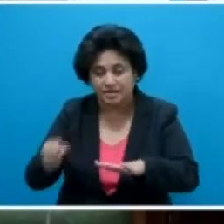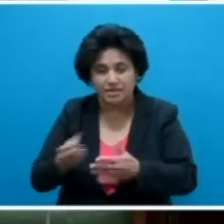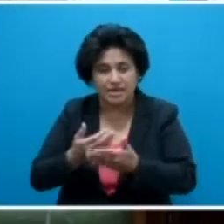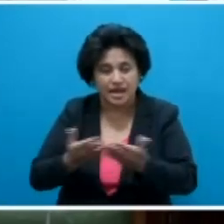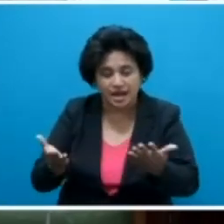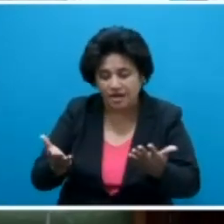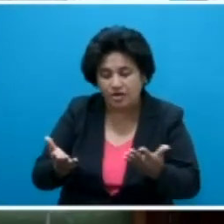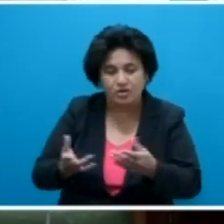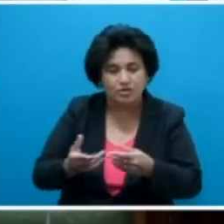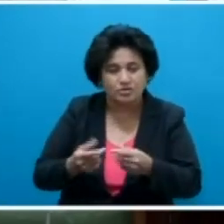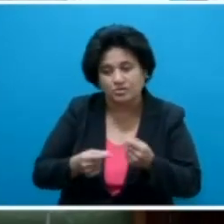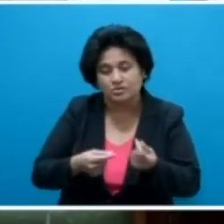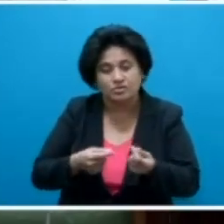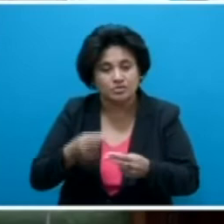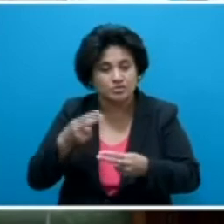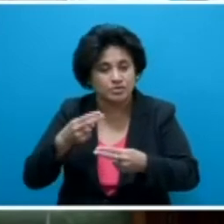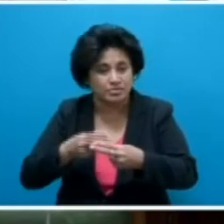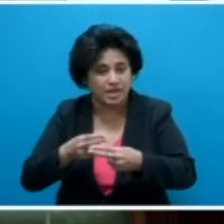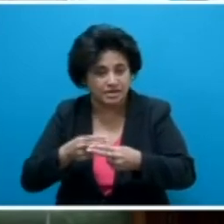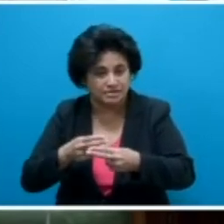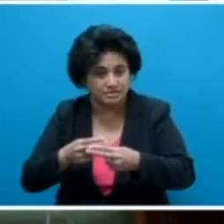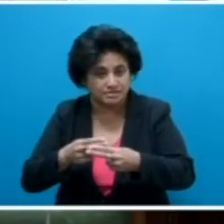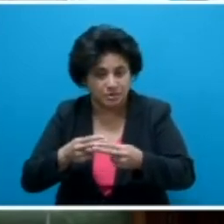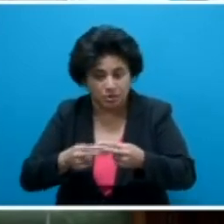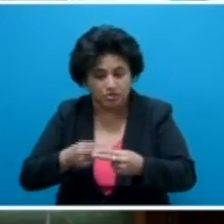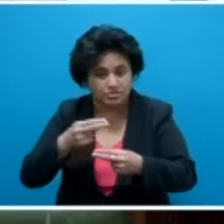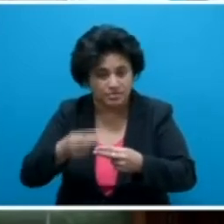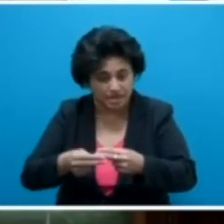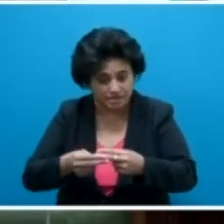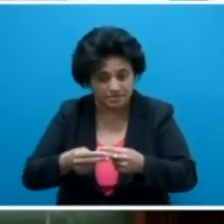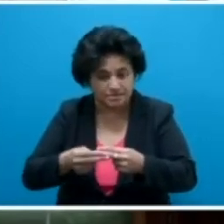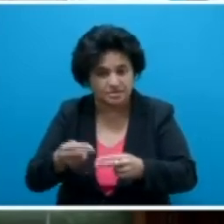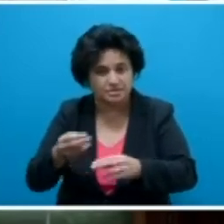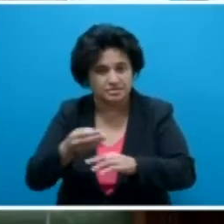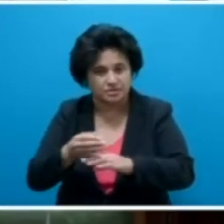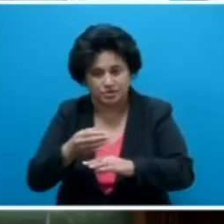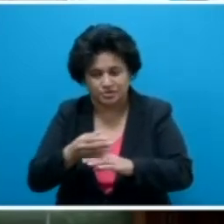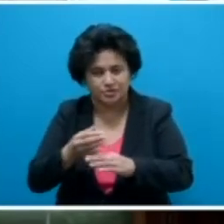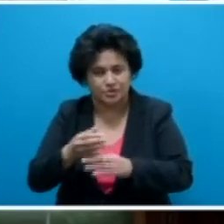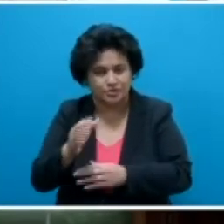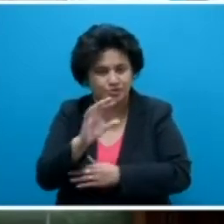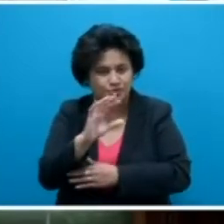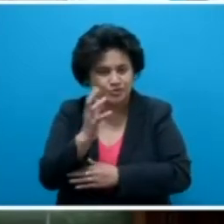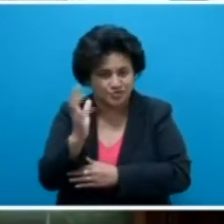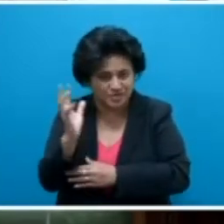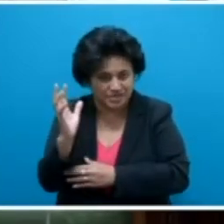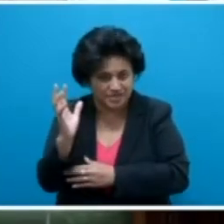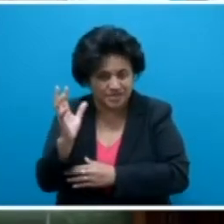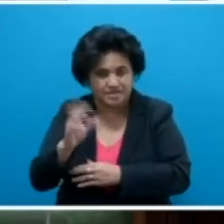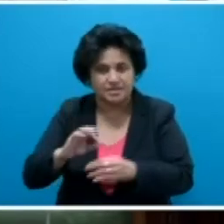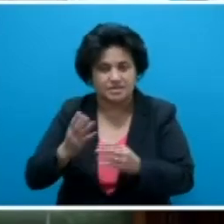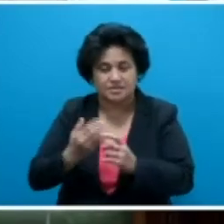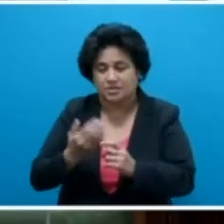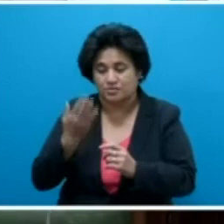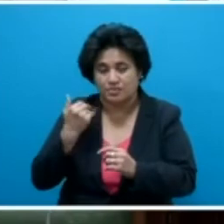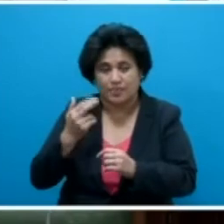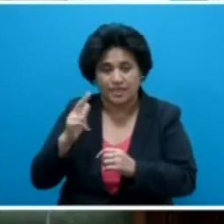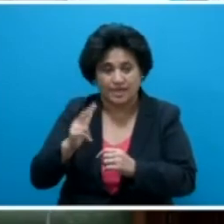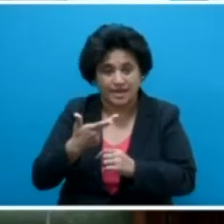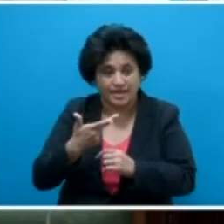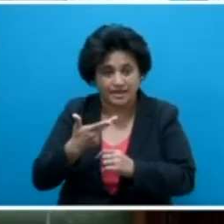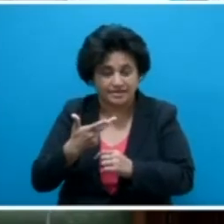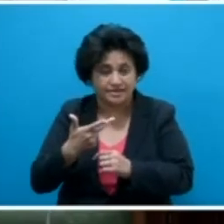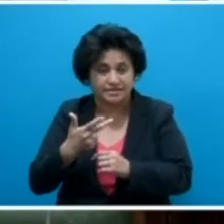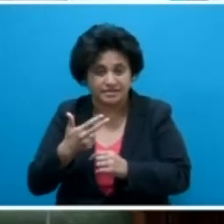initiative. Honorable Speaker said on 8 January 2019, the President, His Excellency Major